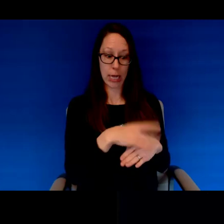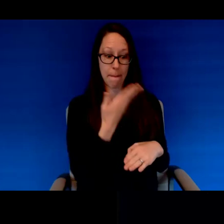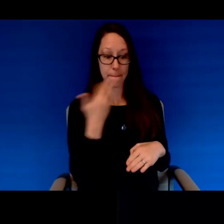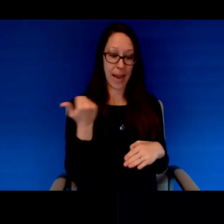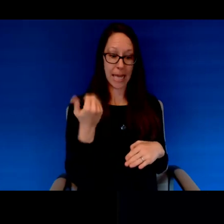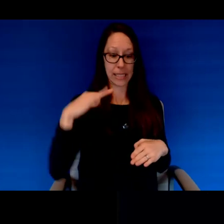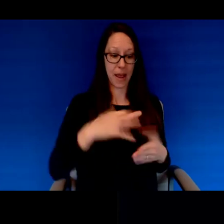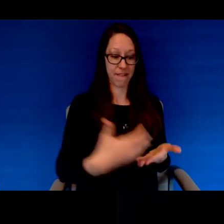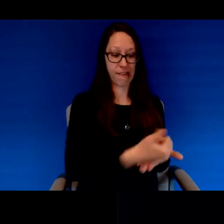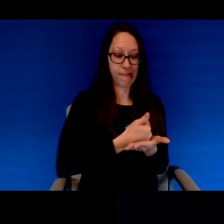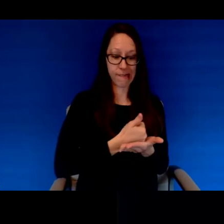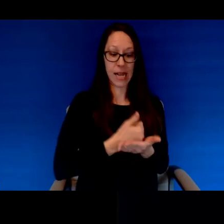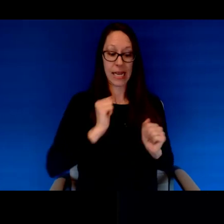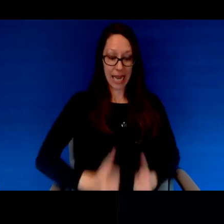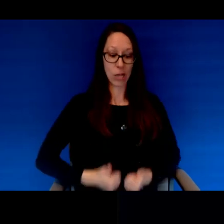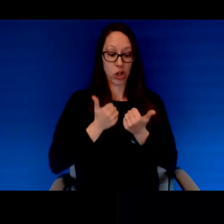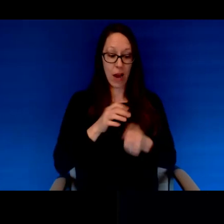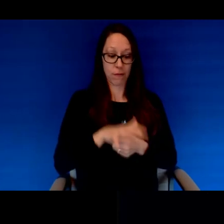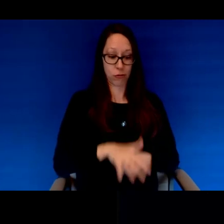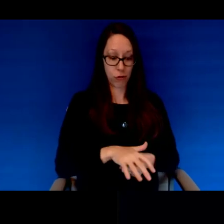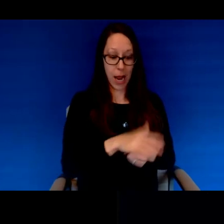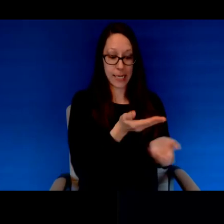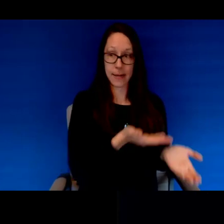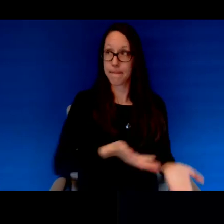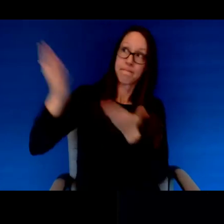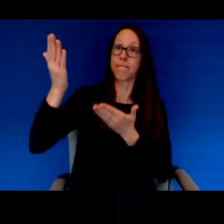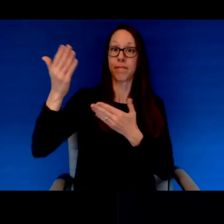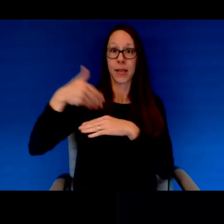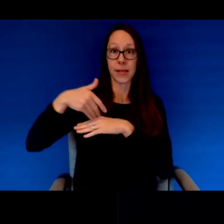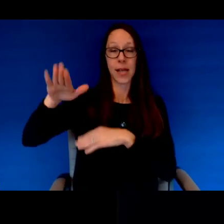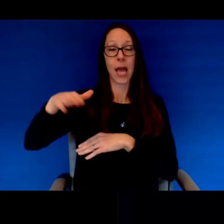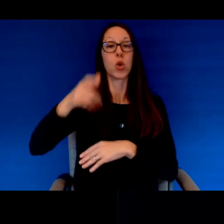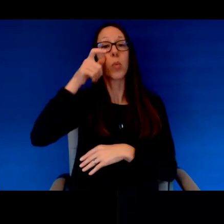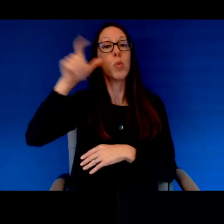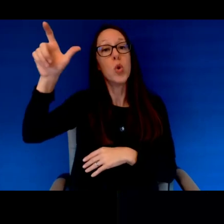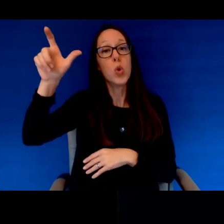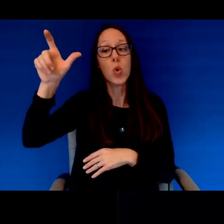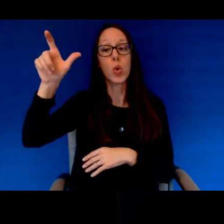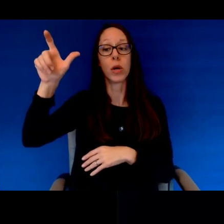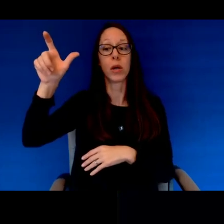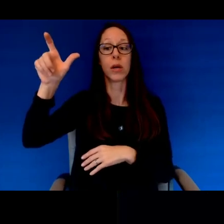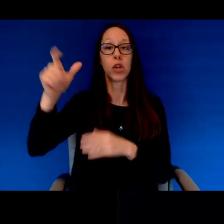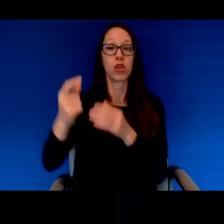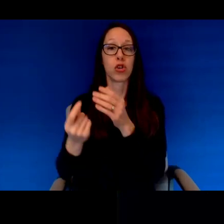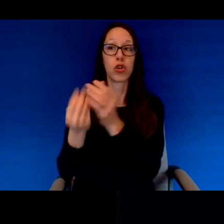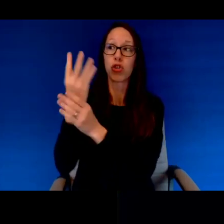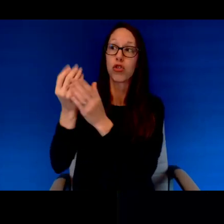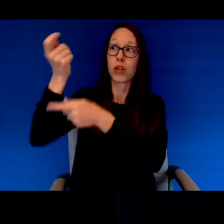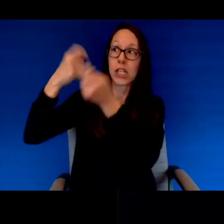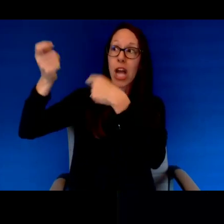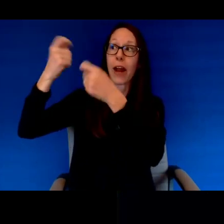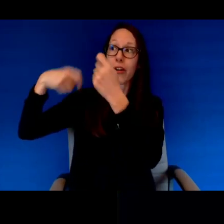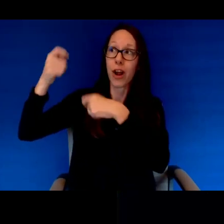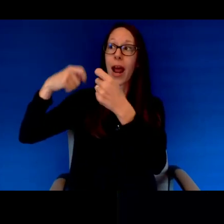can survive the most stress, and can we put on the moon to constantly be regenerating and making a